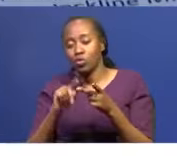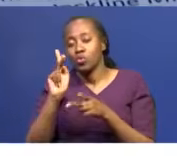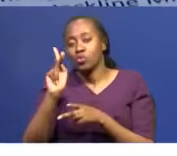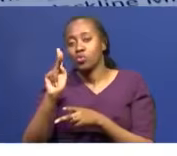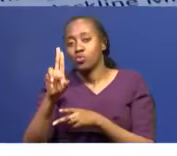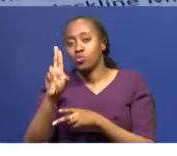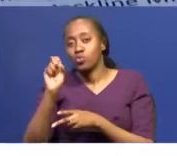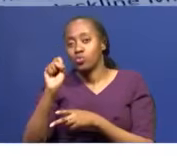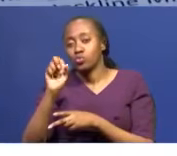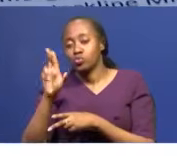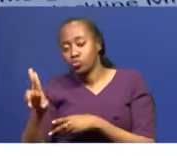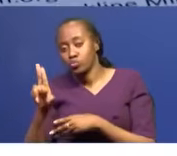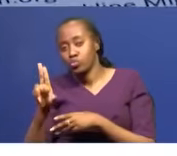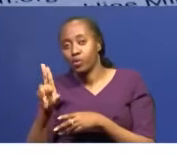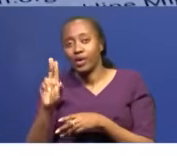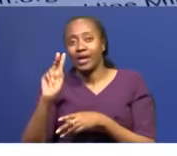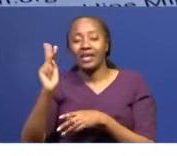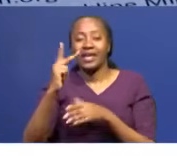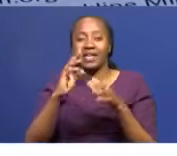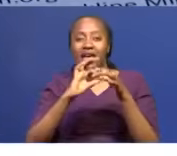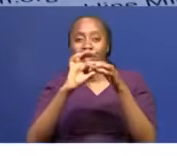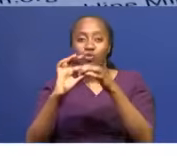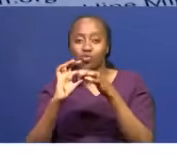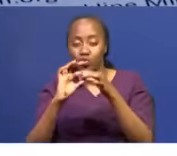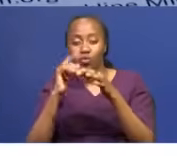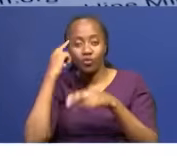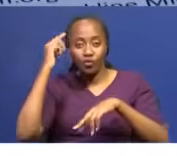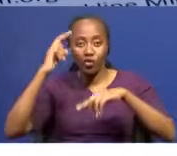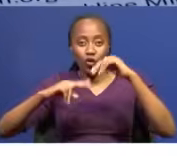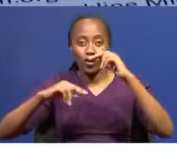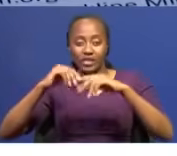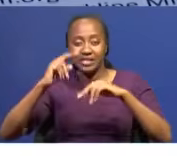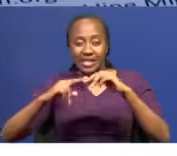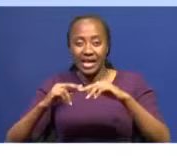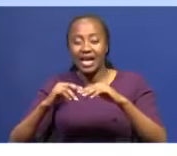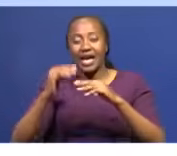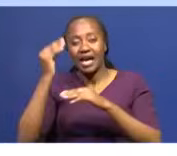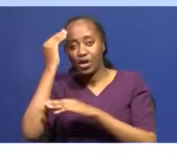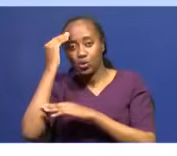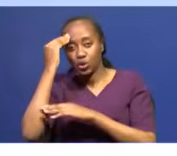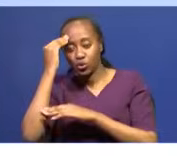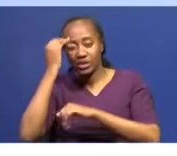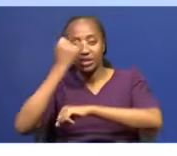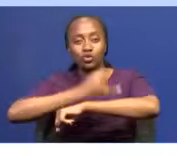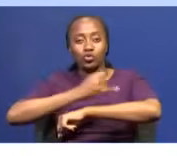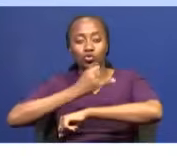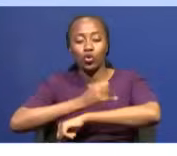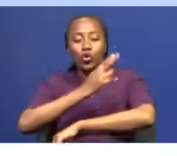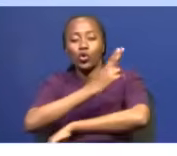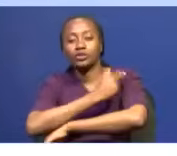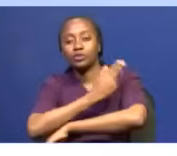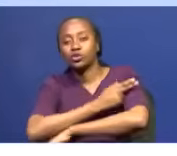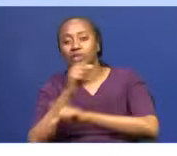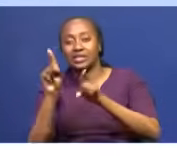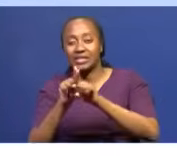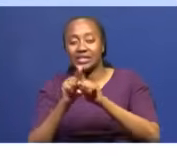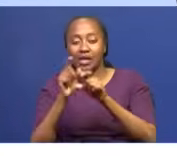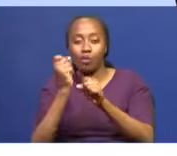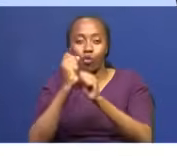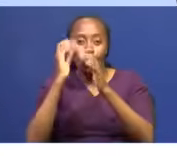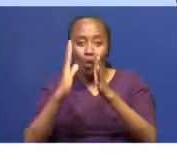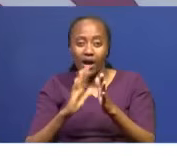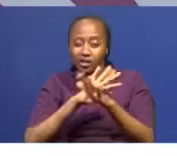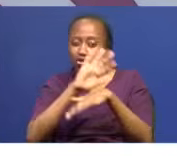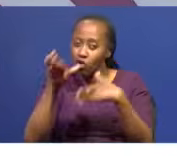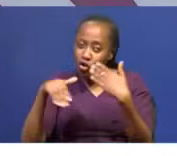KUSU, and the Kenya Union of Domestic Hotels, Educational Institutions, Hospitals and Allied Workers KUDEIHA,